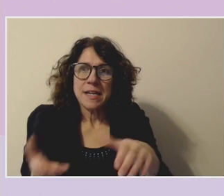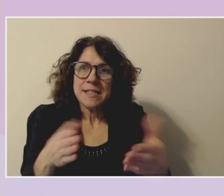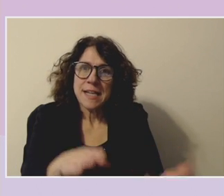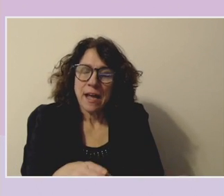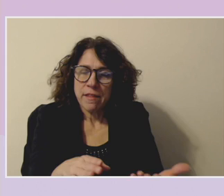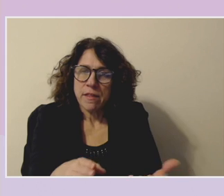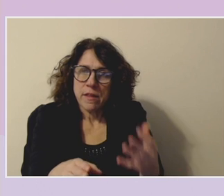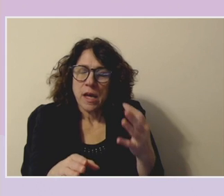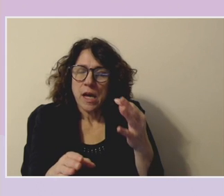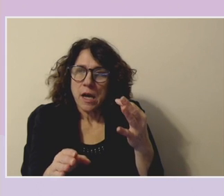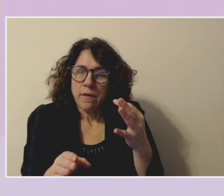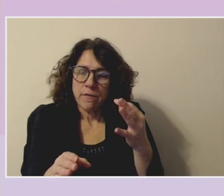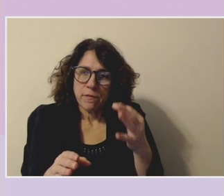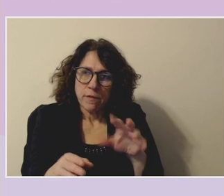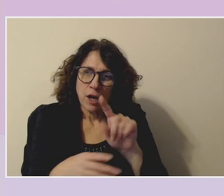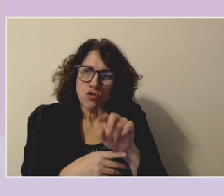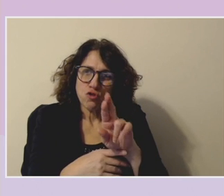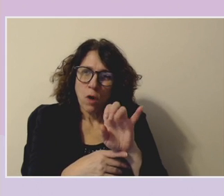those